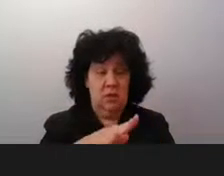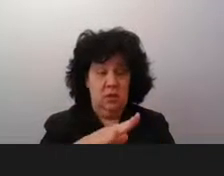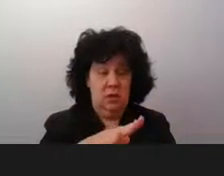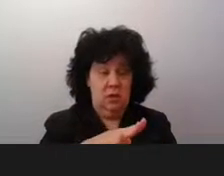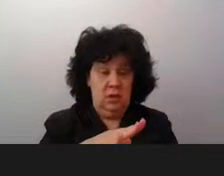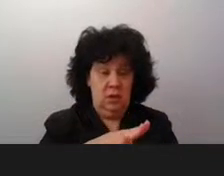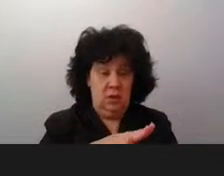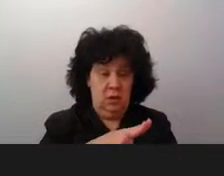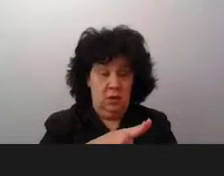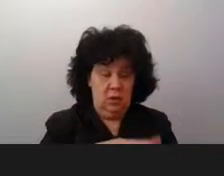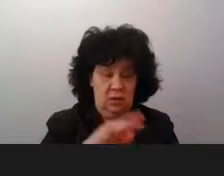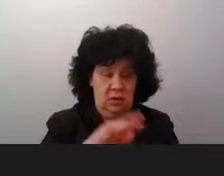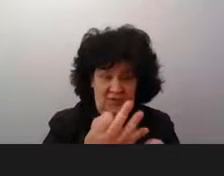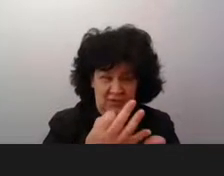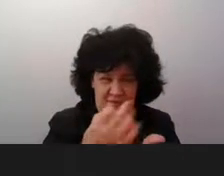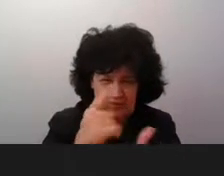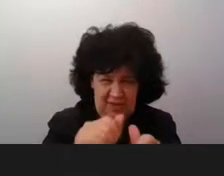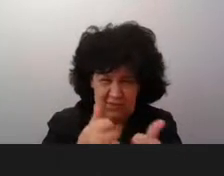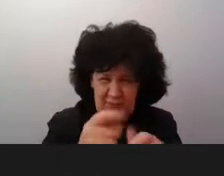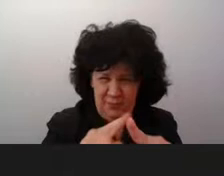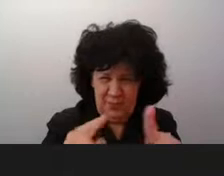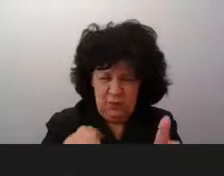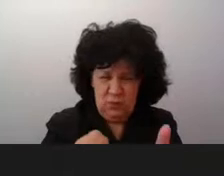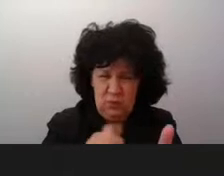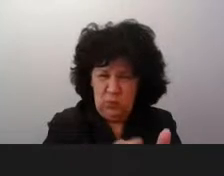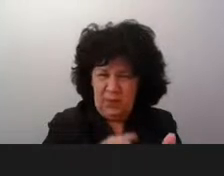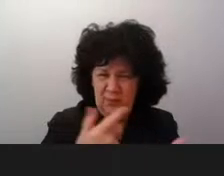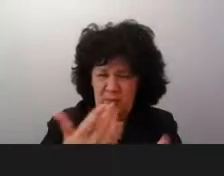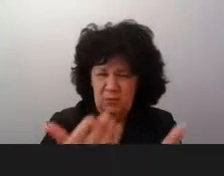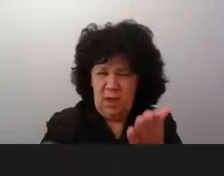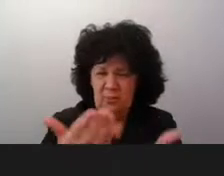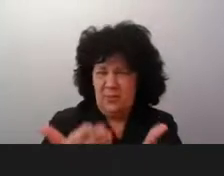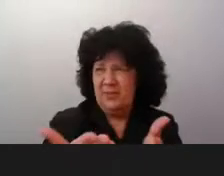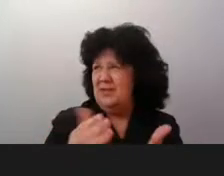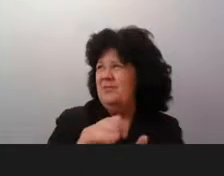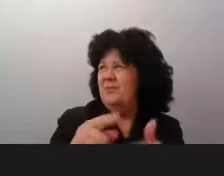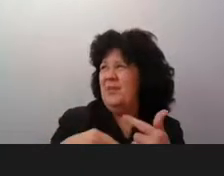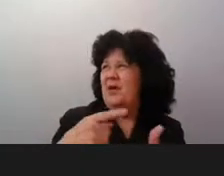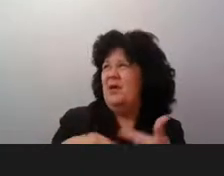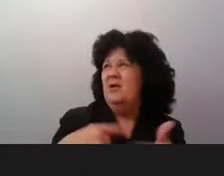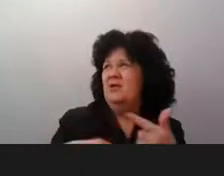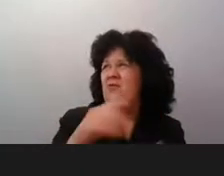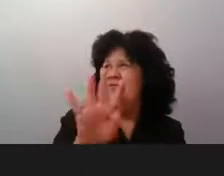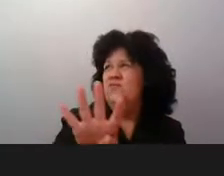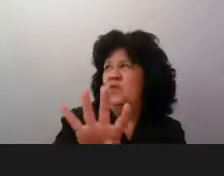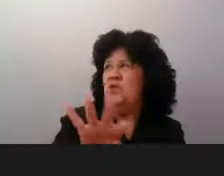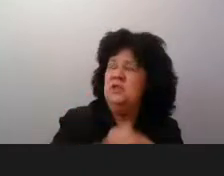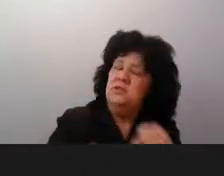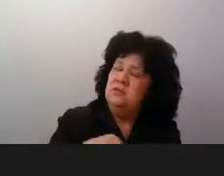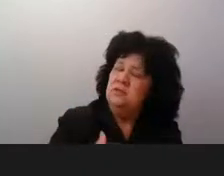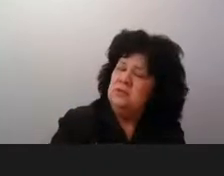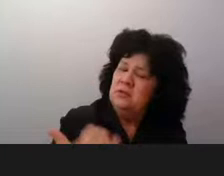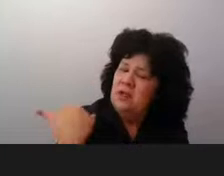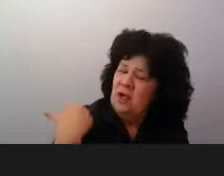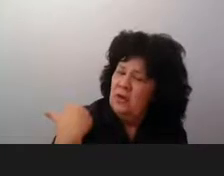agencies. However, what we did, I want to say probably 4 years ago, before I became, well, it had to be longer than 4 years